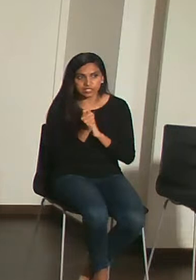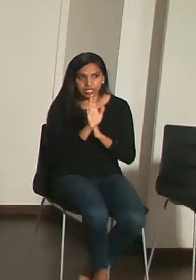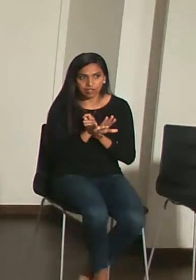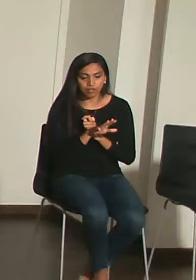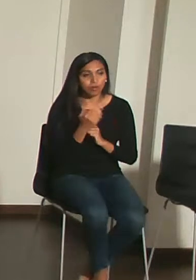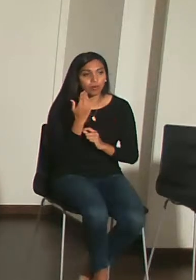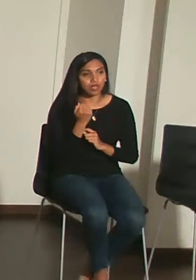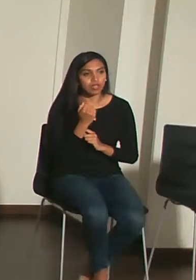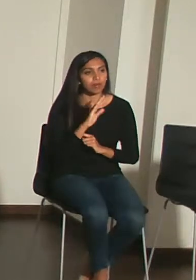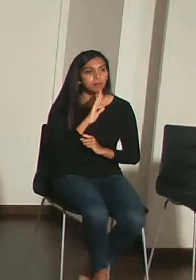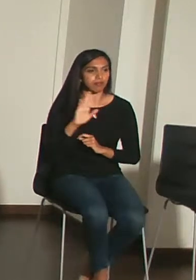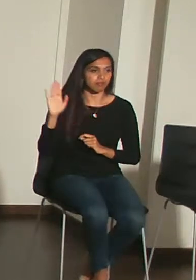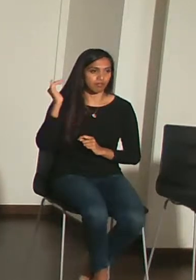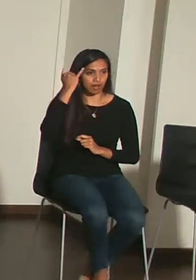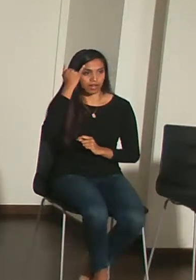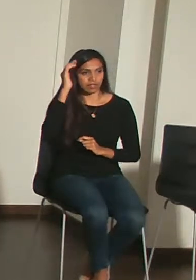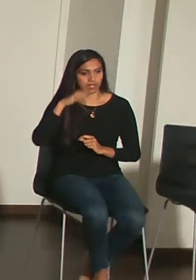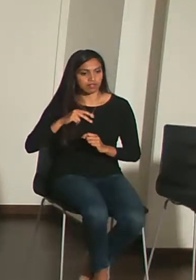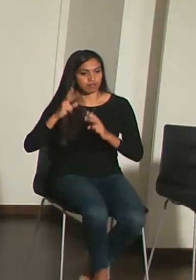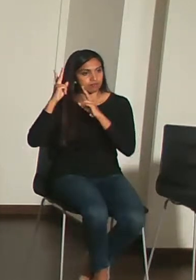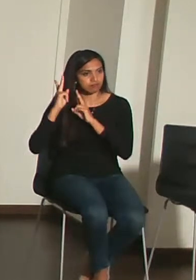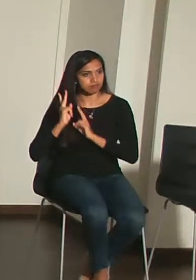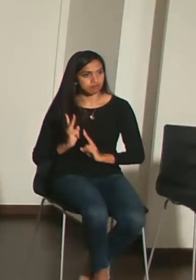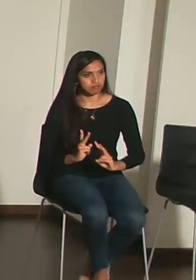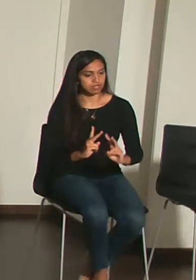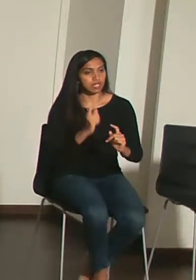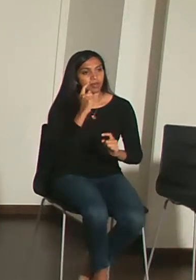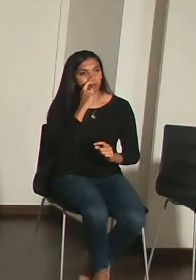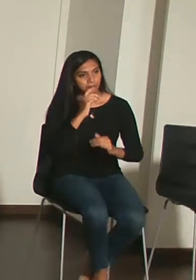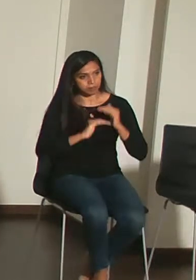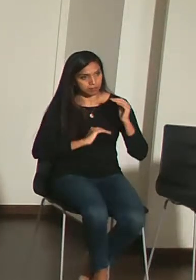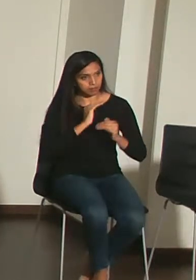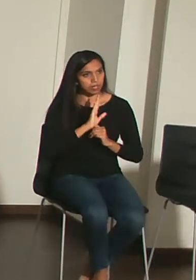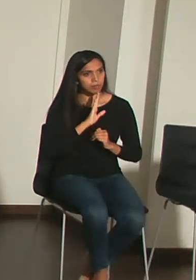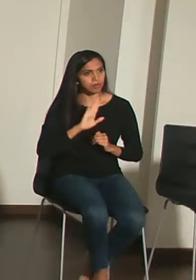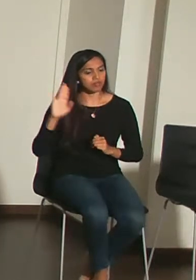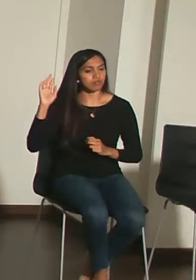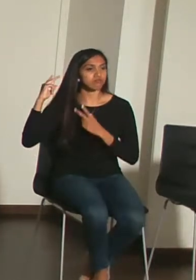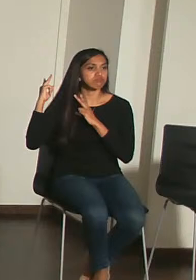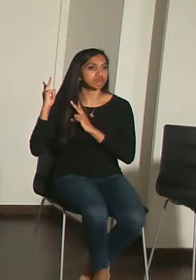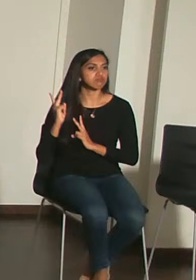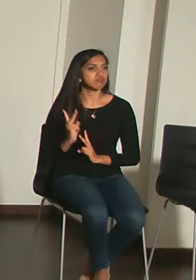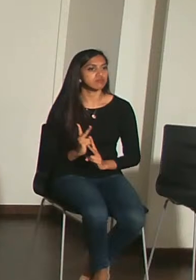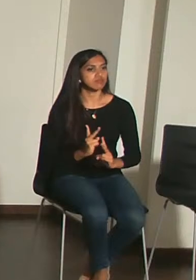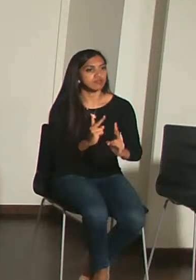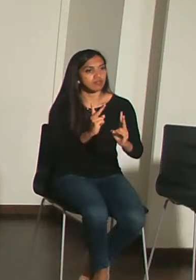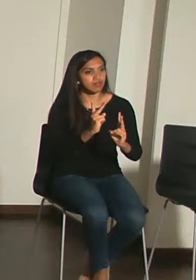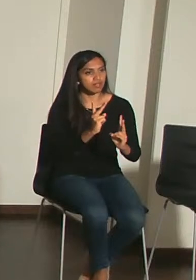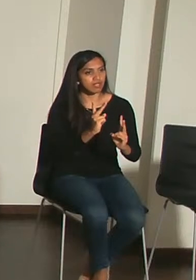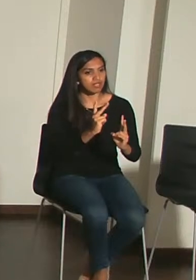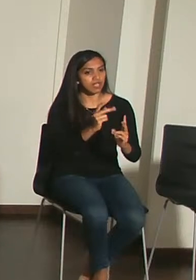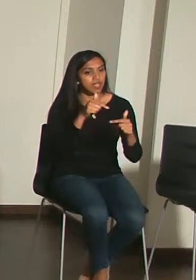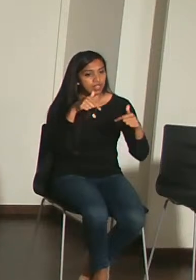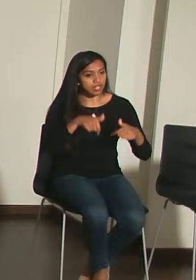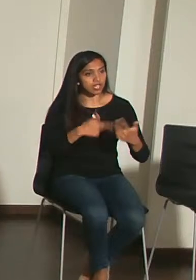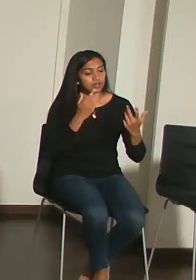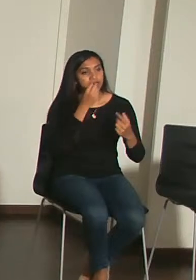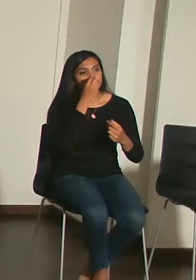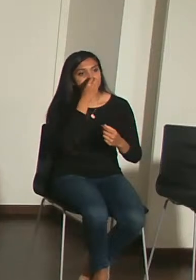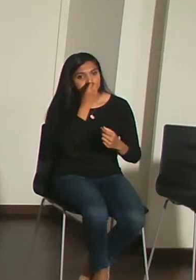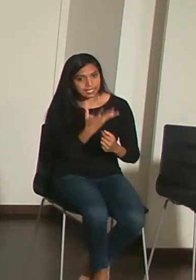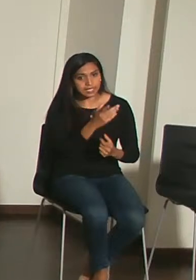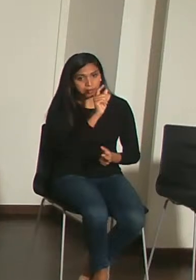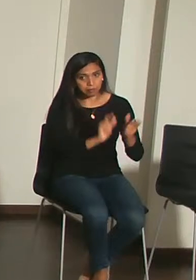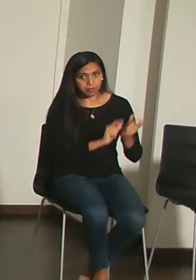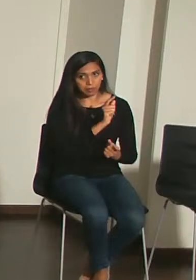resist simplification of the feminist discourse. That's the problem with the feminist discourse. It gets simplified, and it's easy for someone